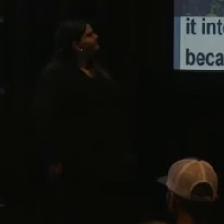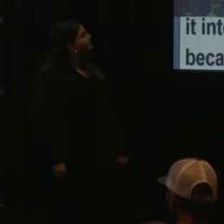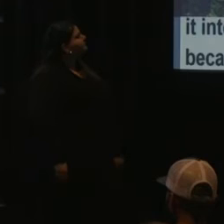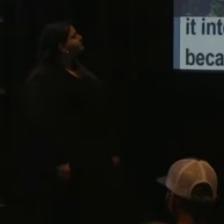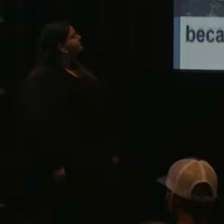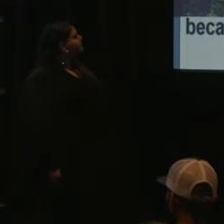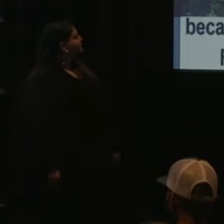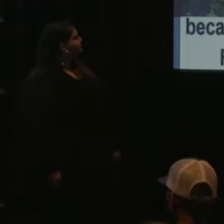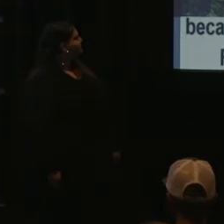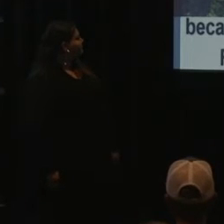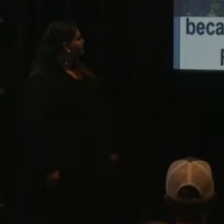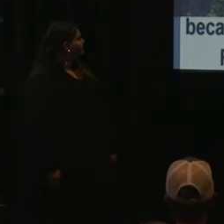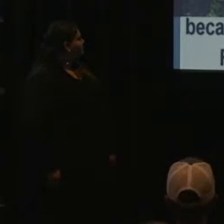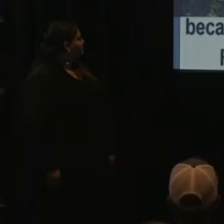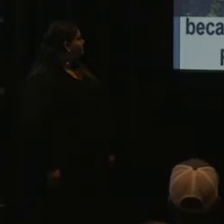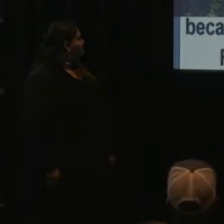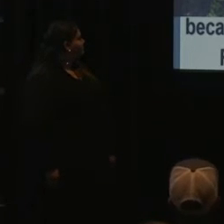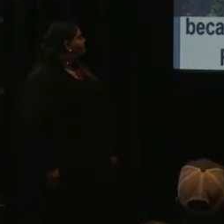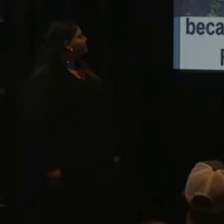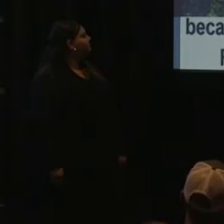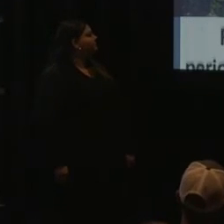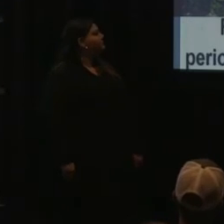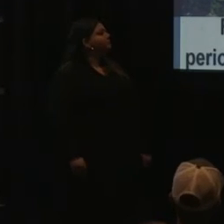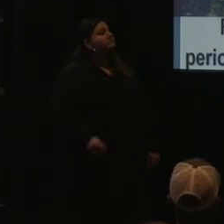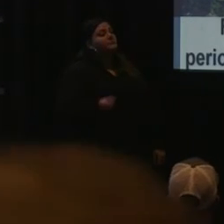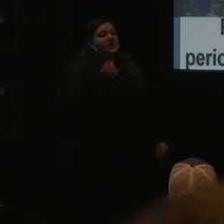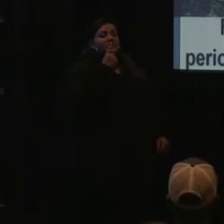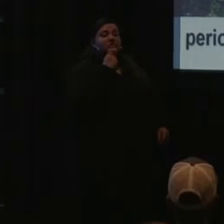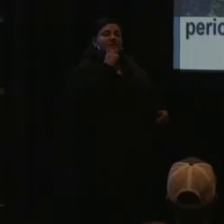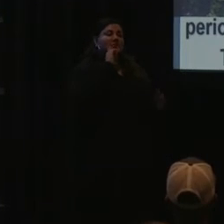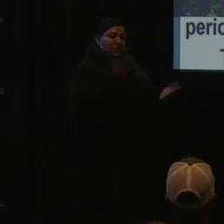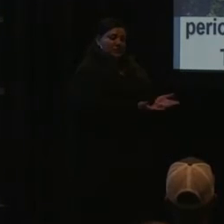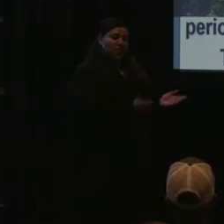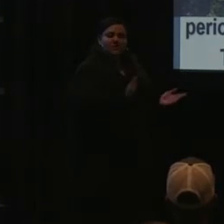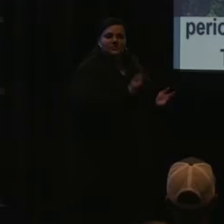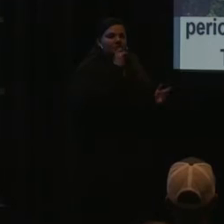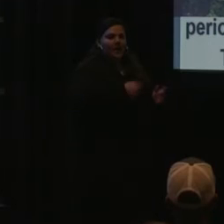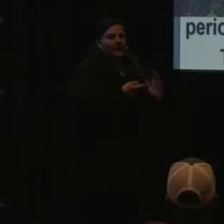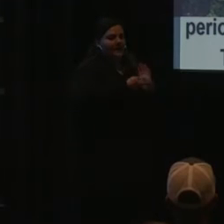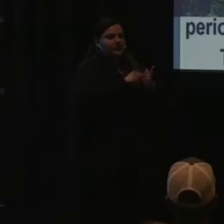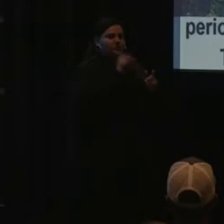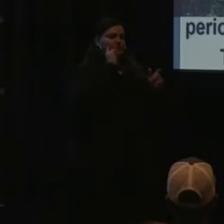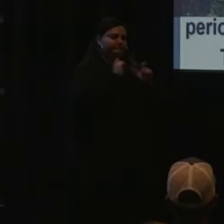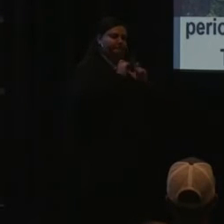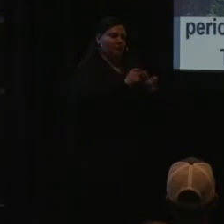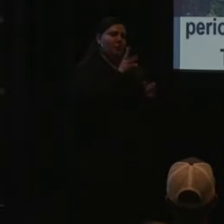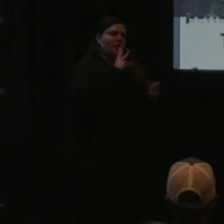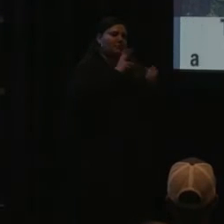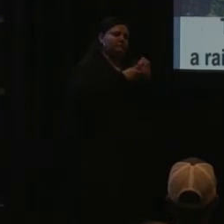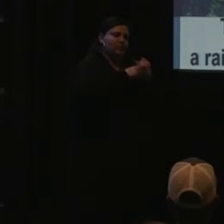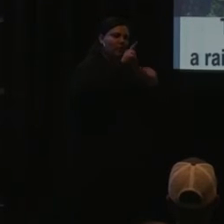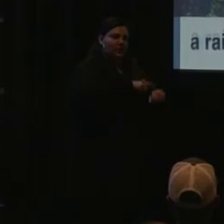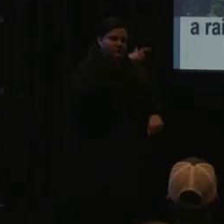Rain gardens are not meant to hold water for long periods of time. These photos were taken 24 hours apart following a rain event.